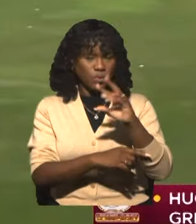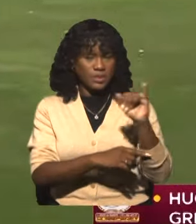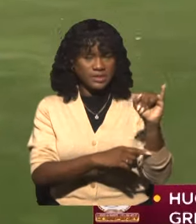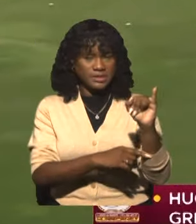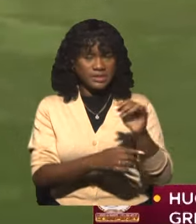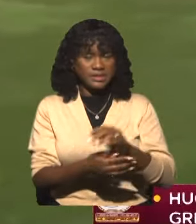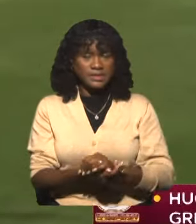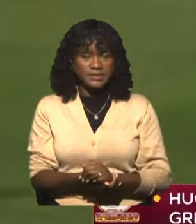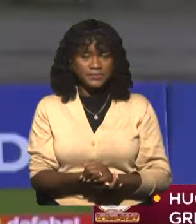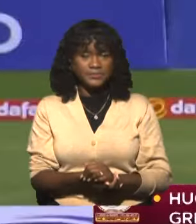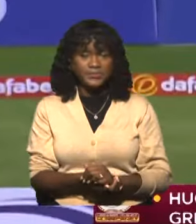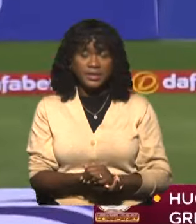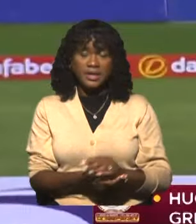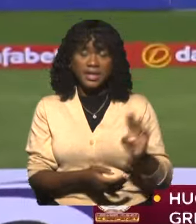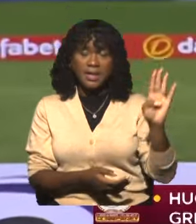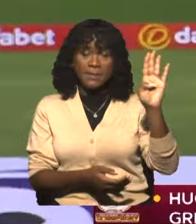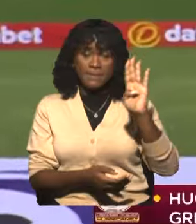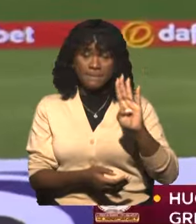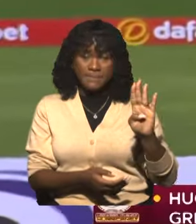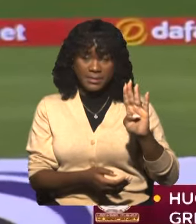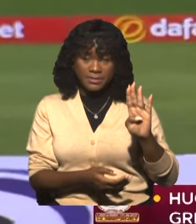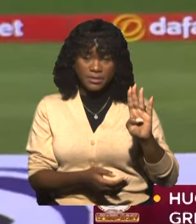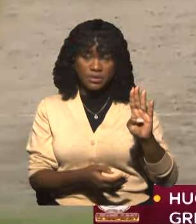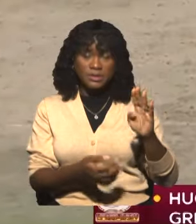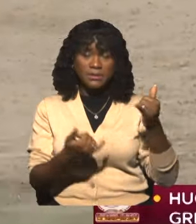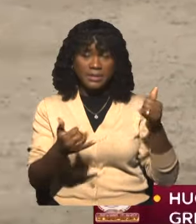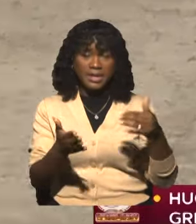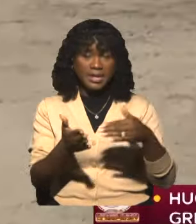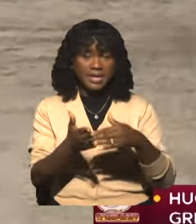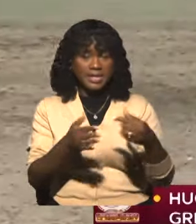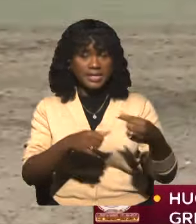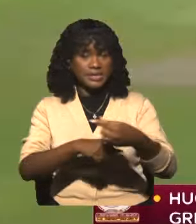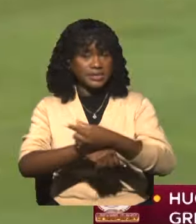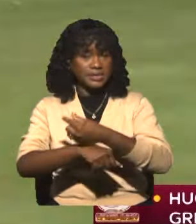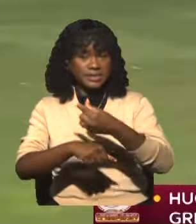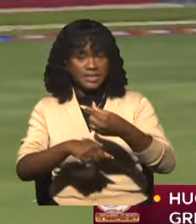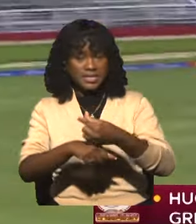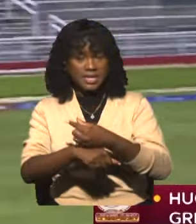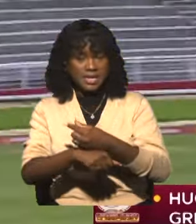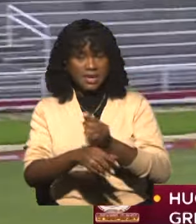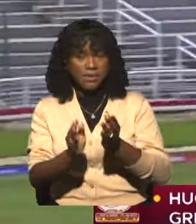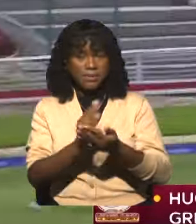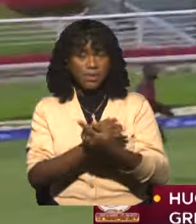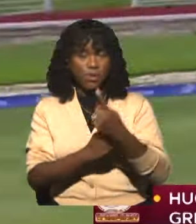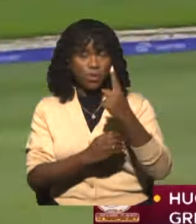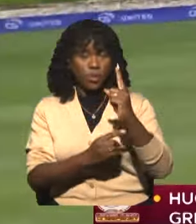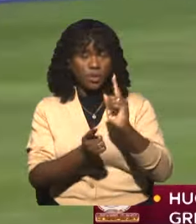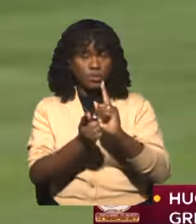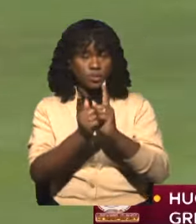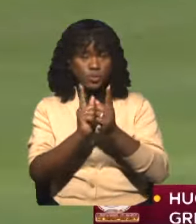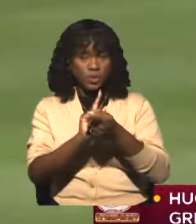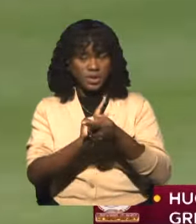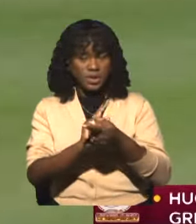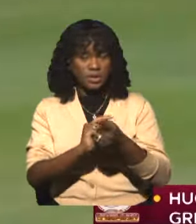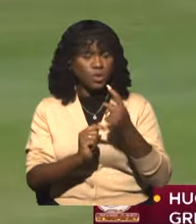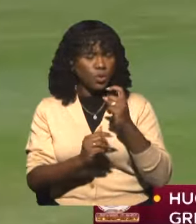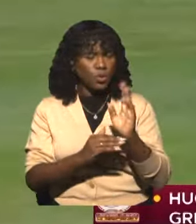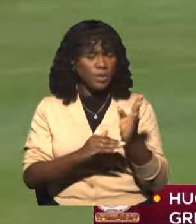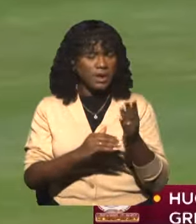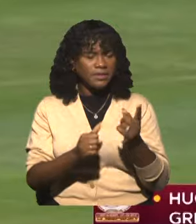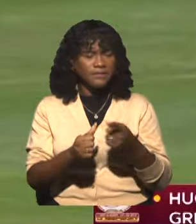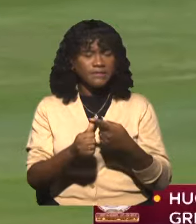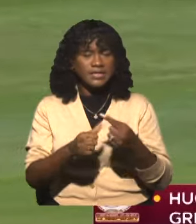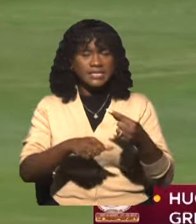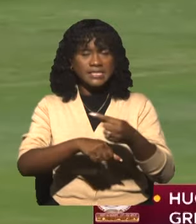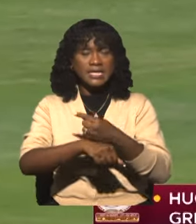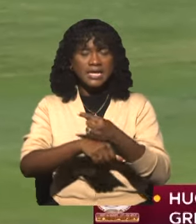match, Barbados Pride was slim winners against the Guyana Harpy Eagles by 1 wicket. Batting first, Guyana